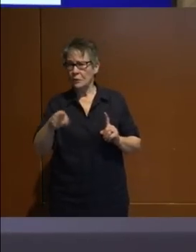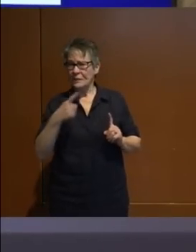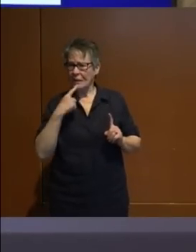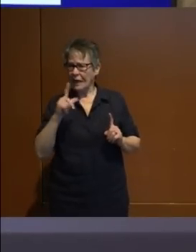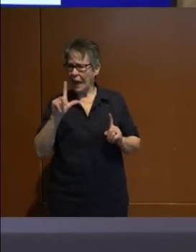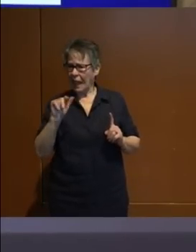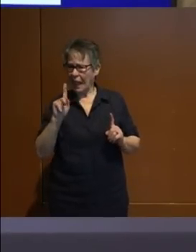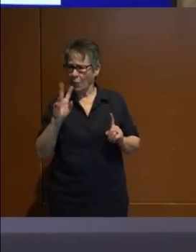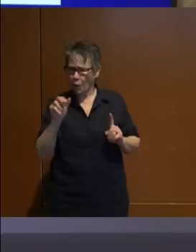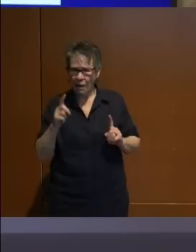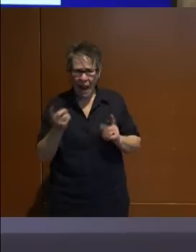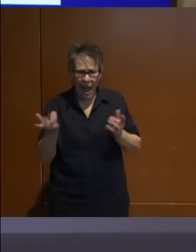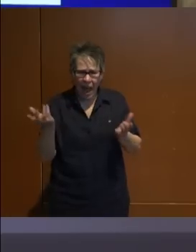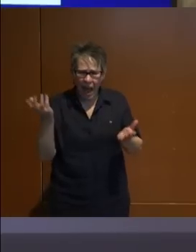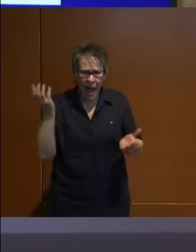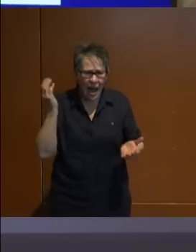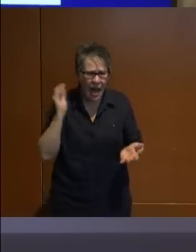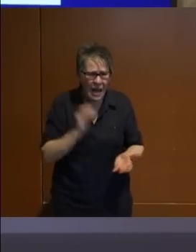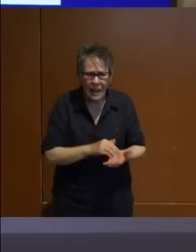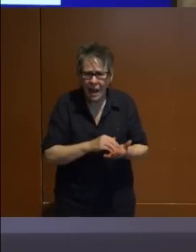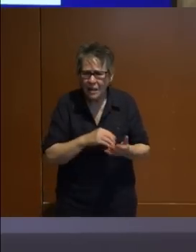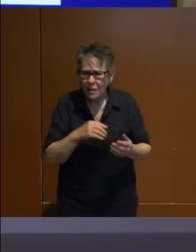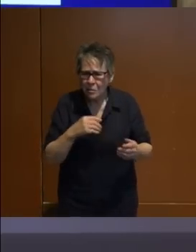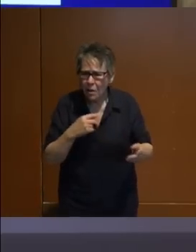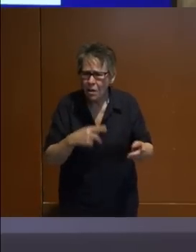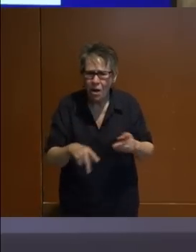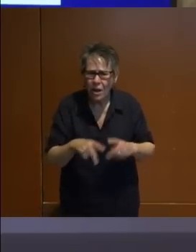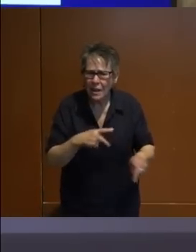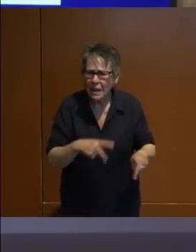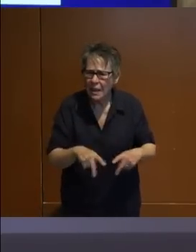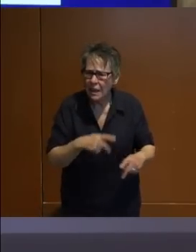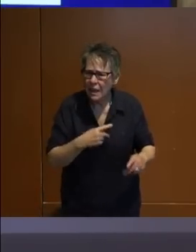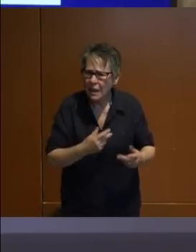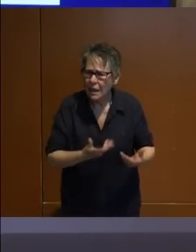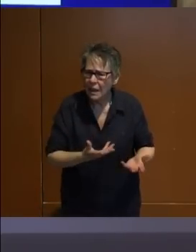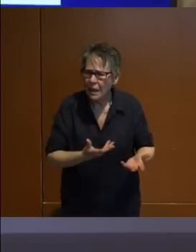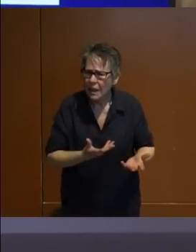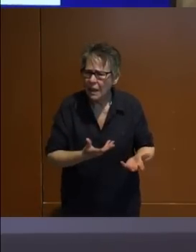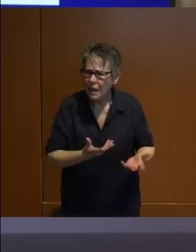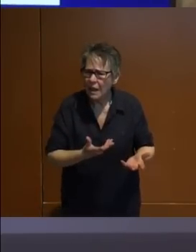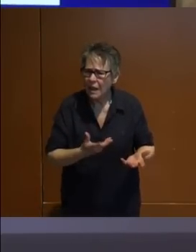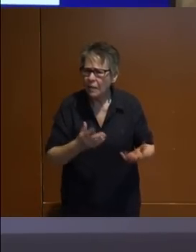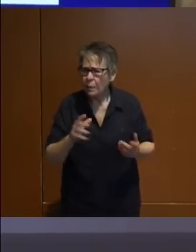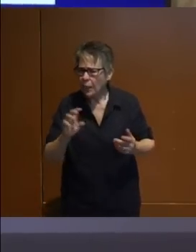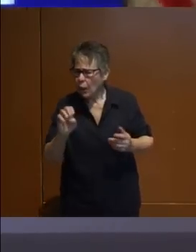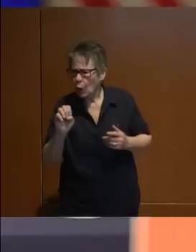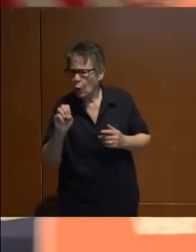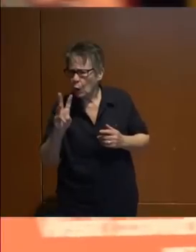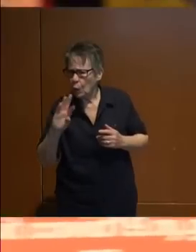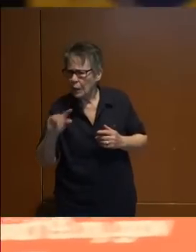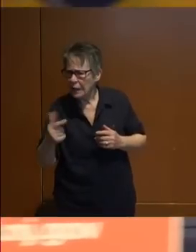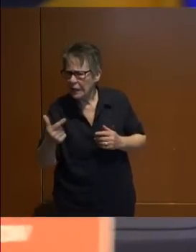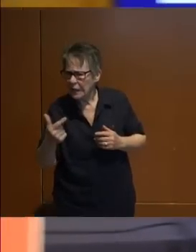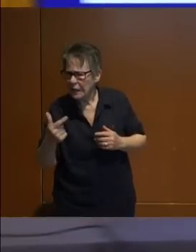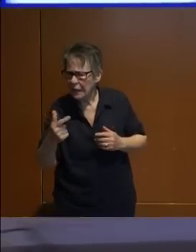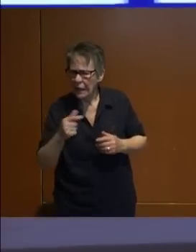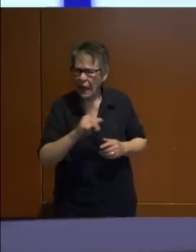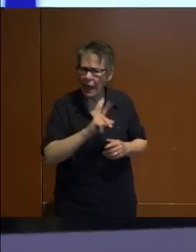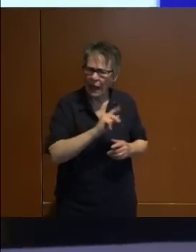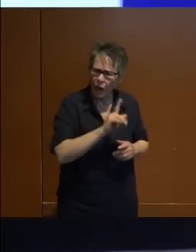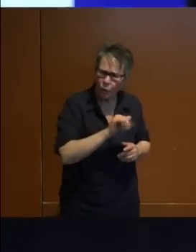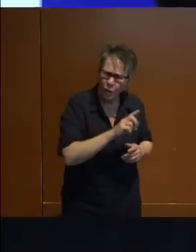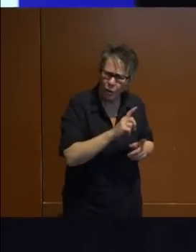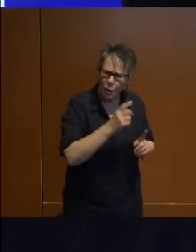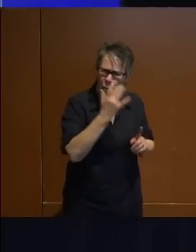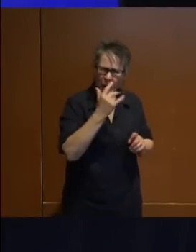Ewing. Is Lakewood more than any other town, or is it just popped up a couple of times recently in terms of the gatherings? You